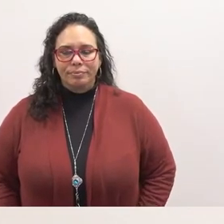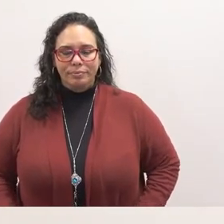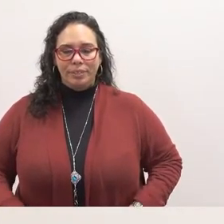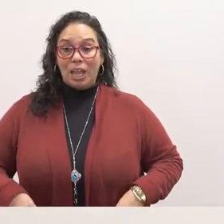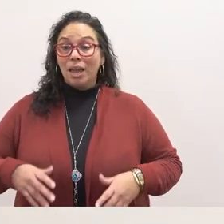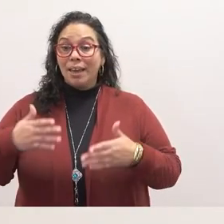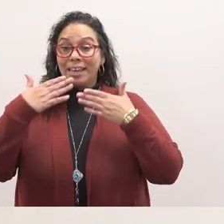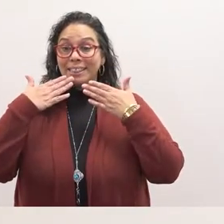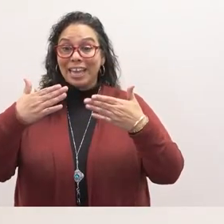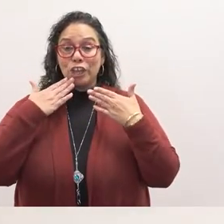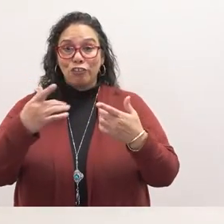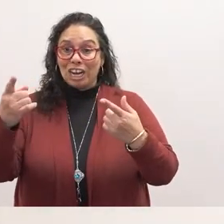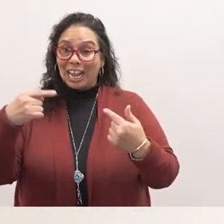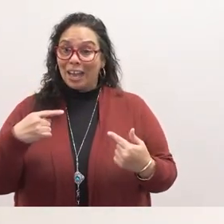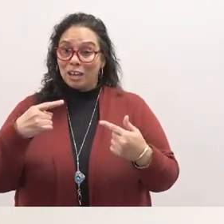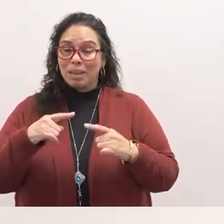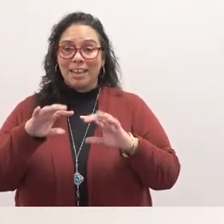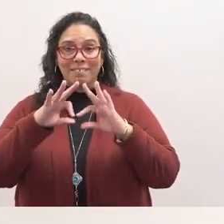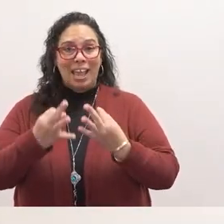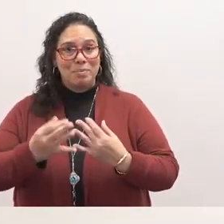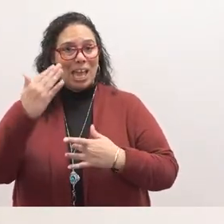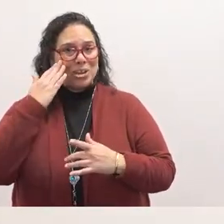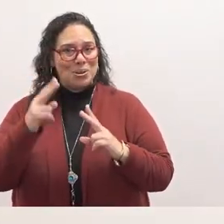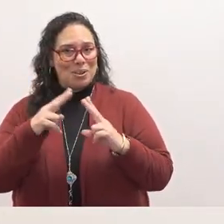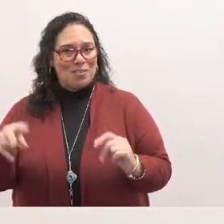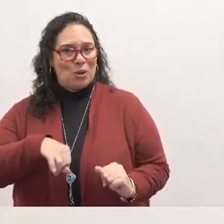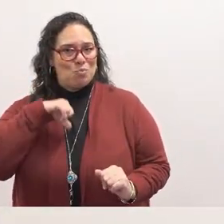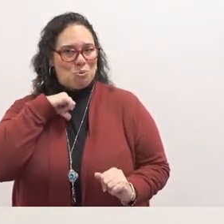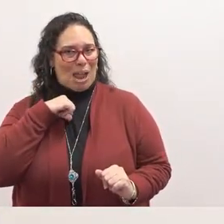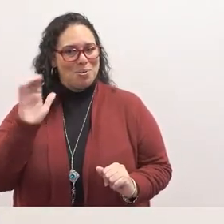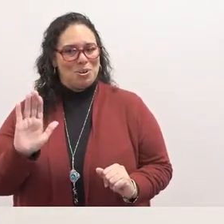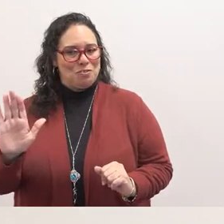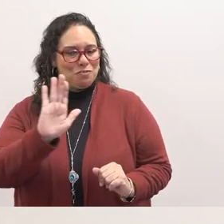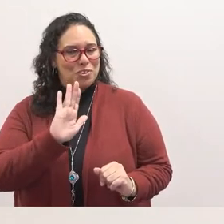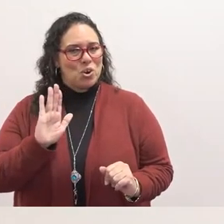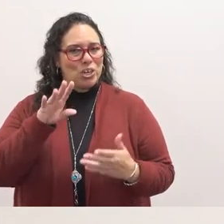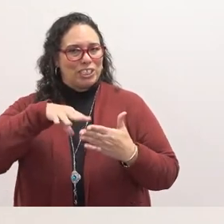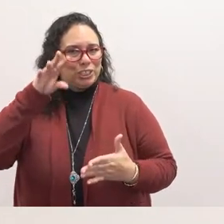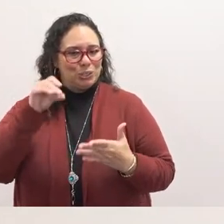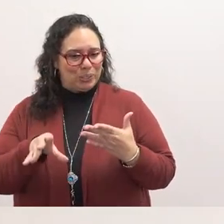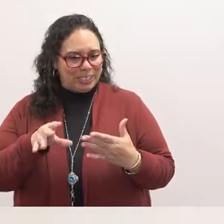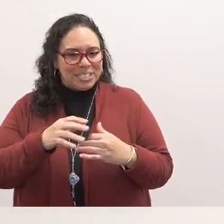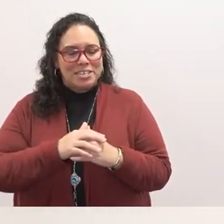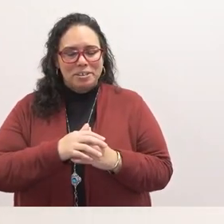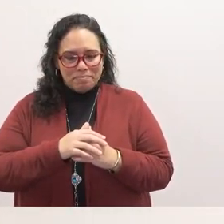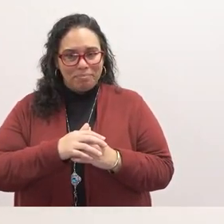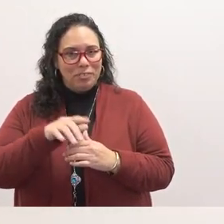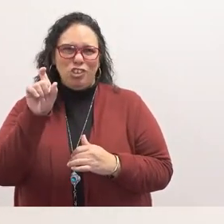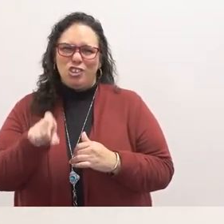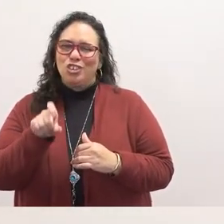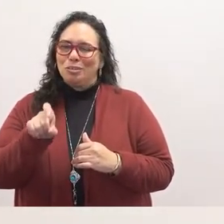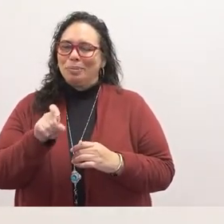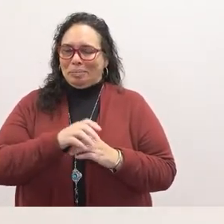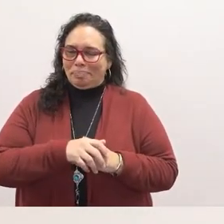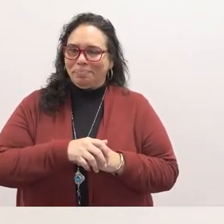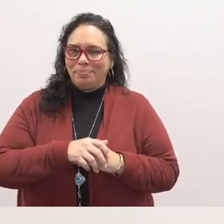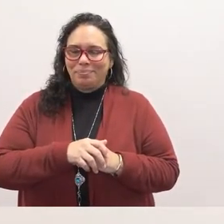So thank you for coming, and families, I know you're very proud of your students. You should be. They're